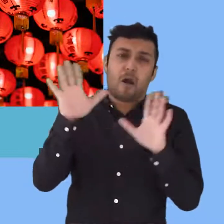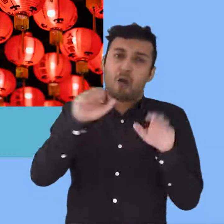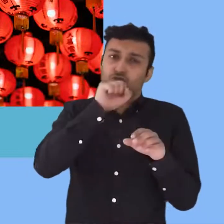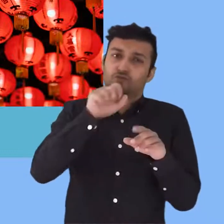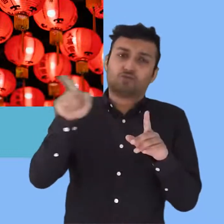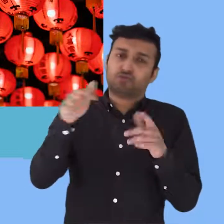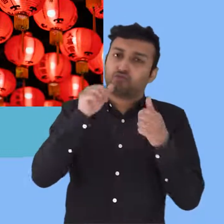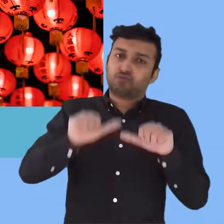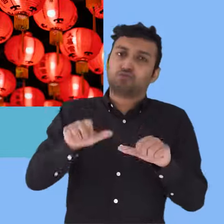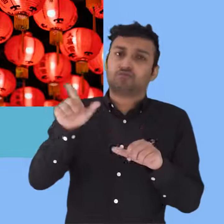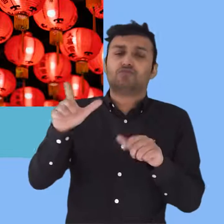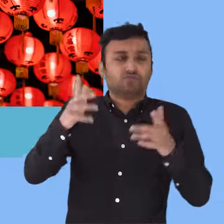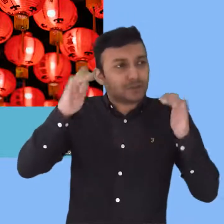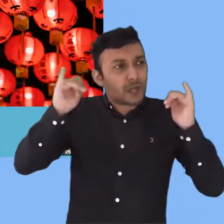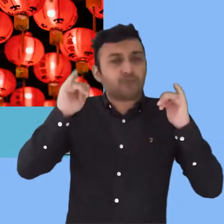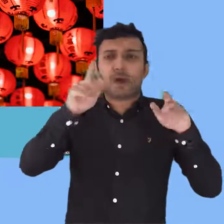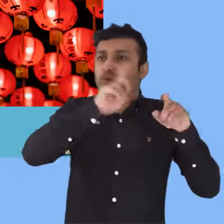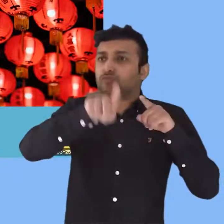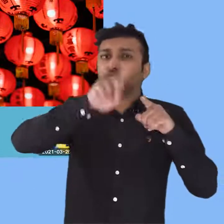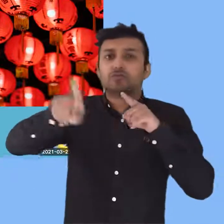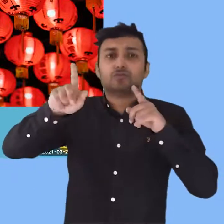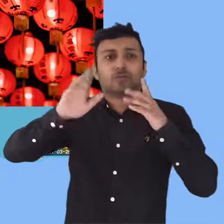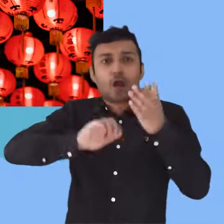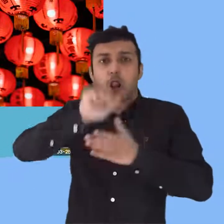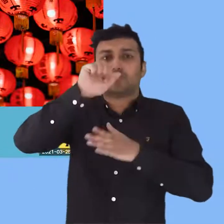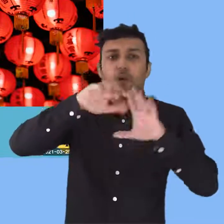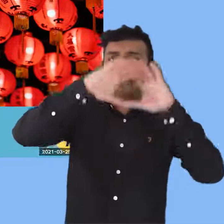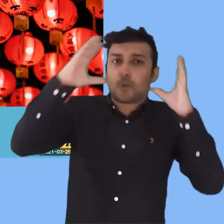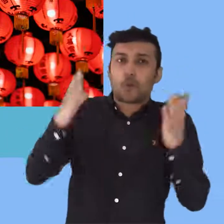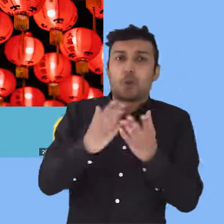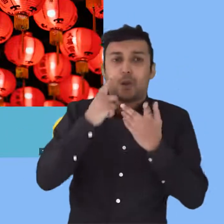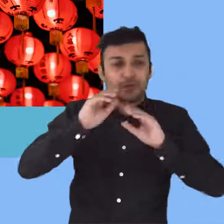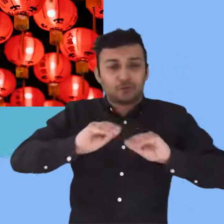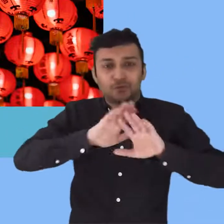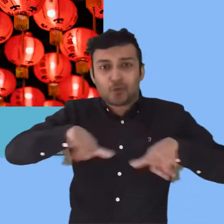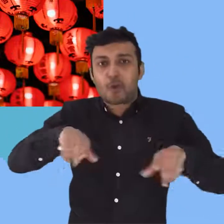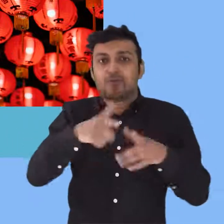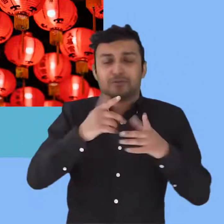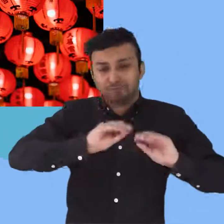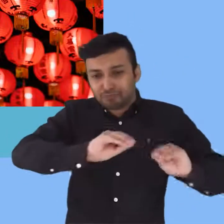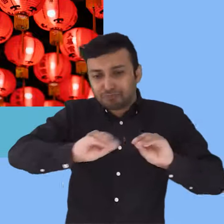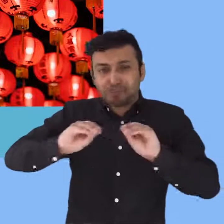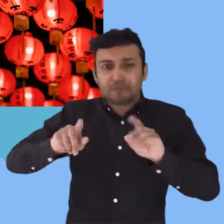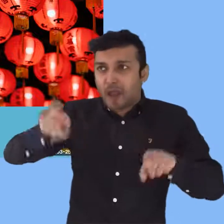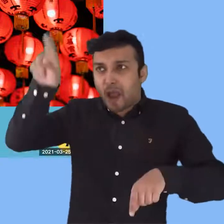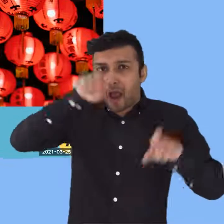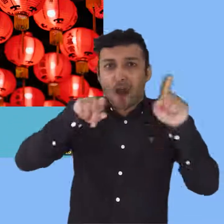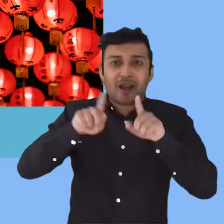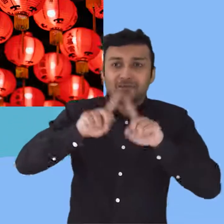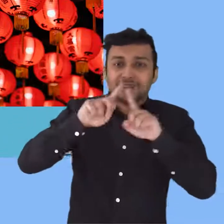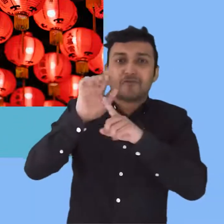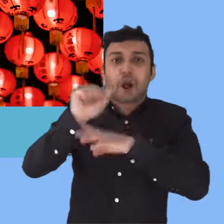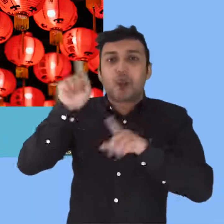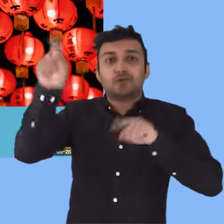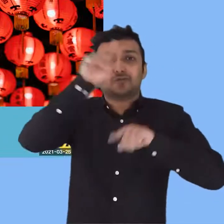big on. And things are celebrating cultures all around the world, and teaching children about cultures all around